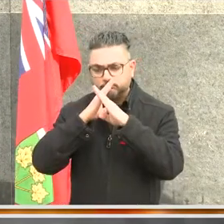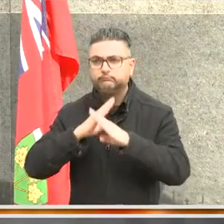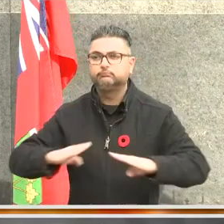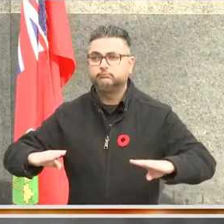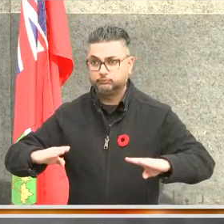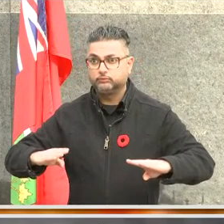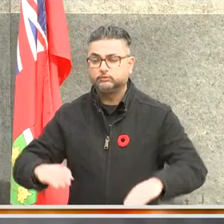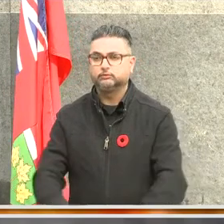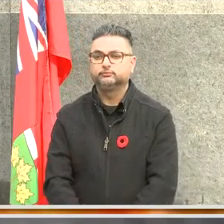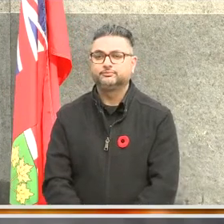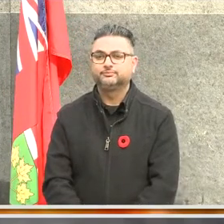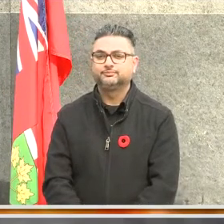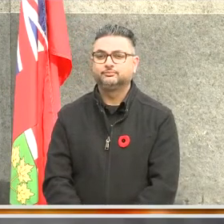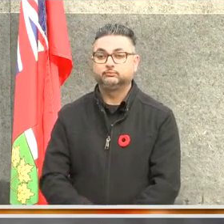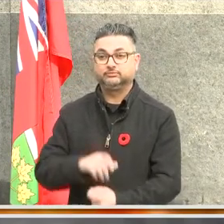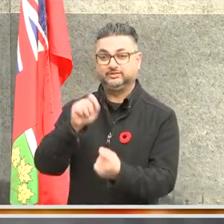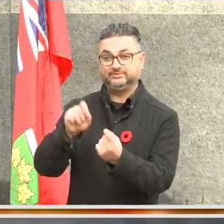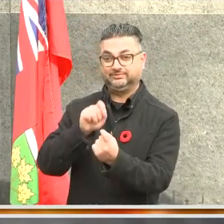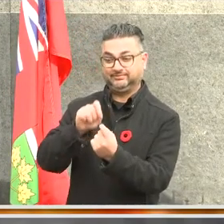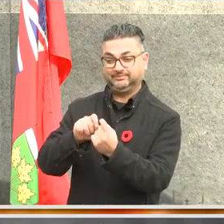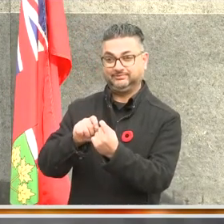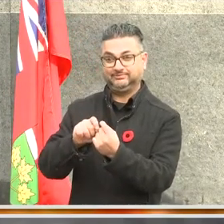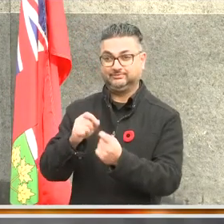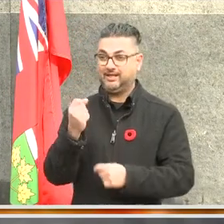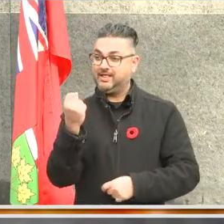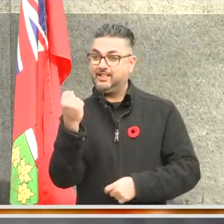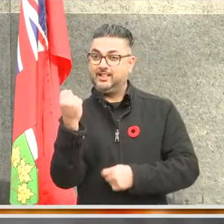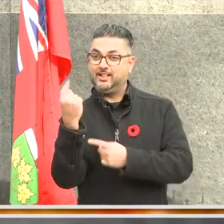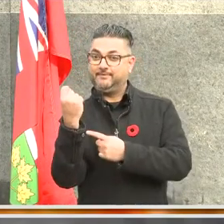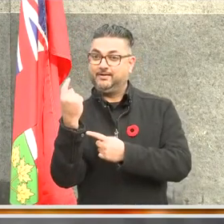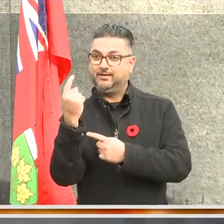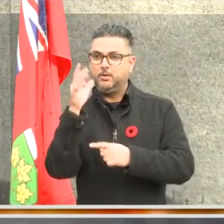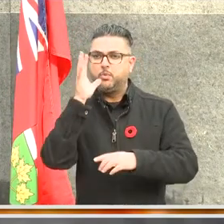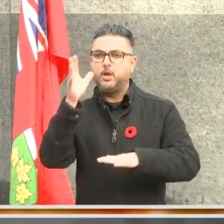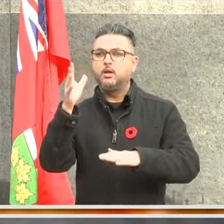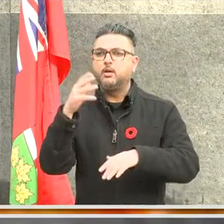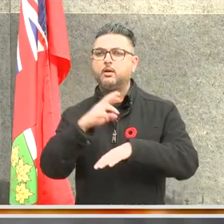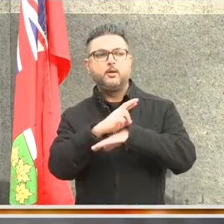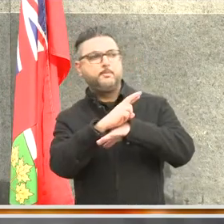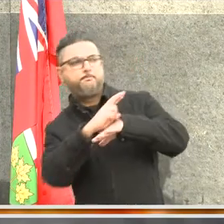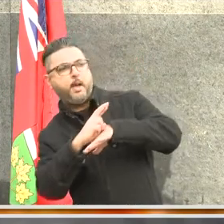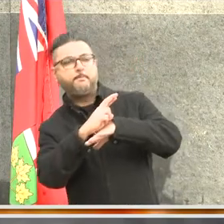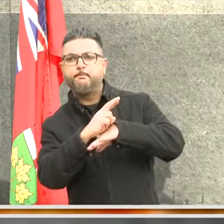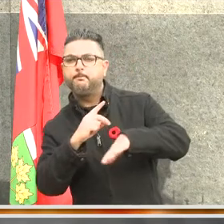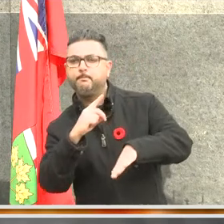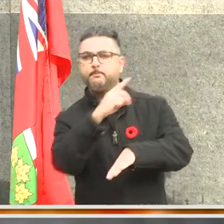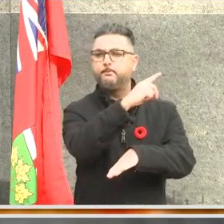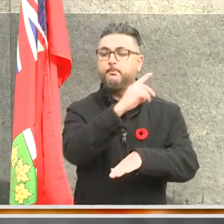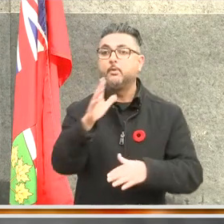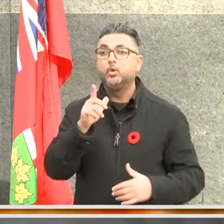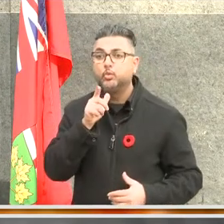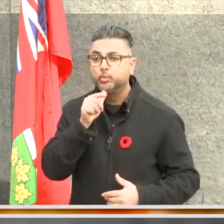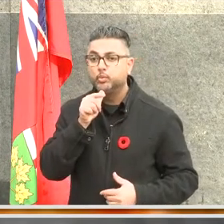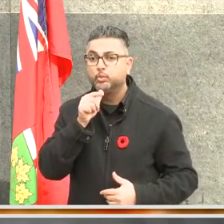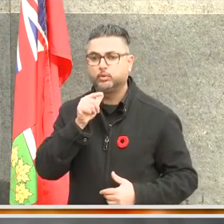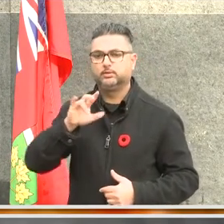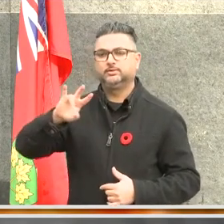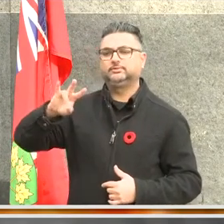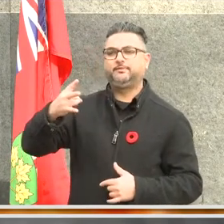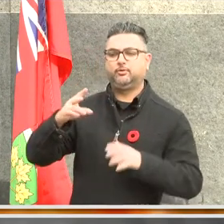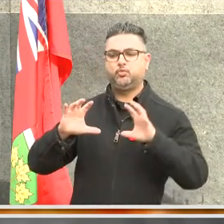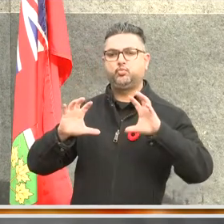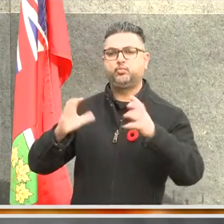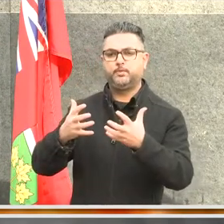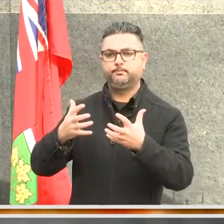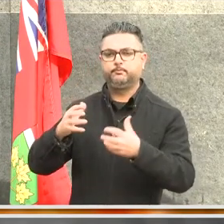precisely 11 o'clock, the first round of the 21-gun salute will fire by the 7th Toronto Regiment, Royal Canadian Artillery,